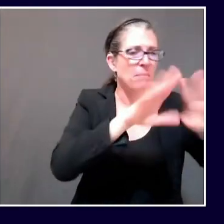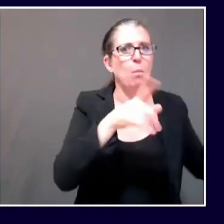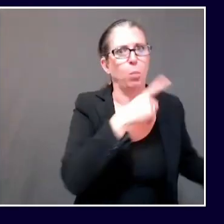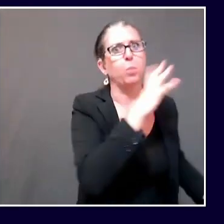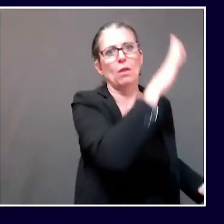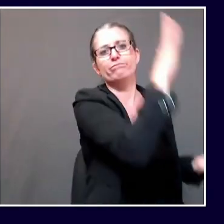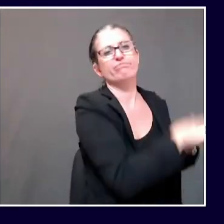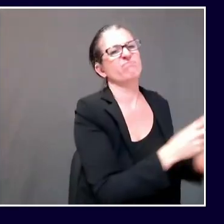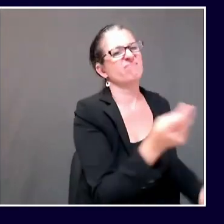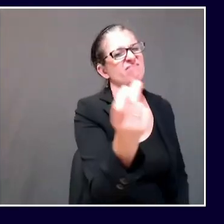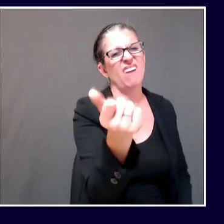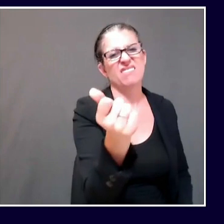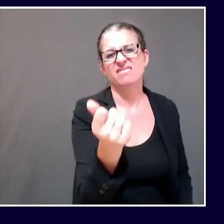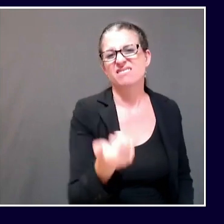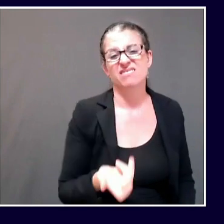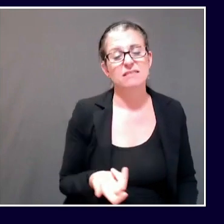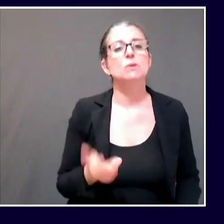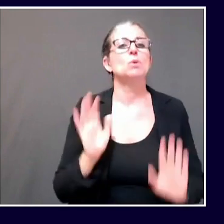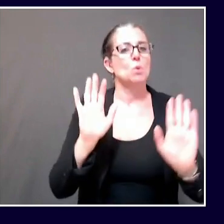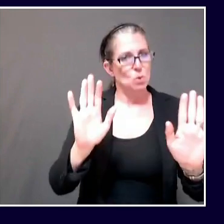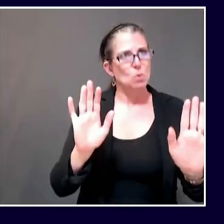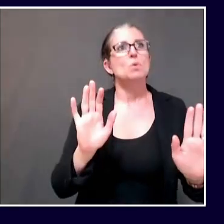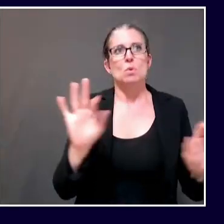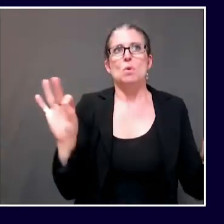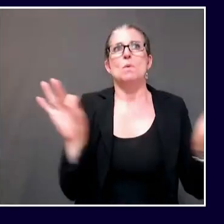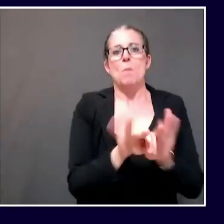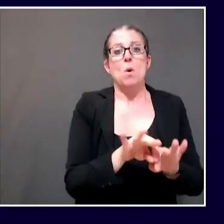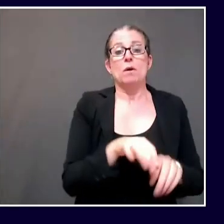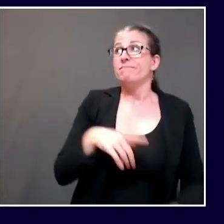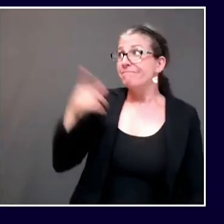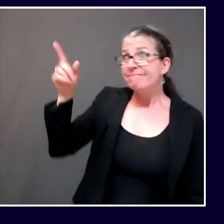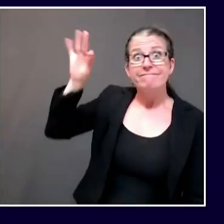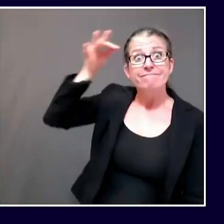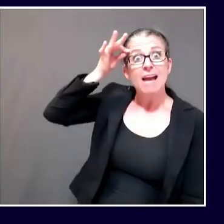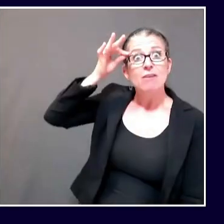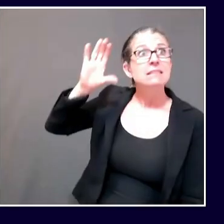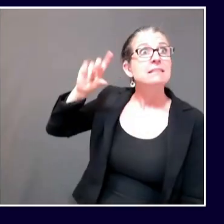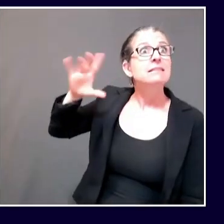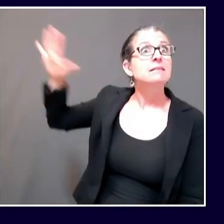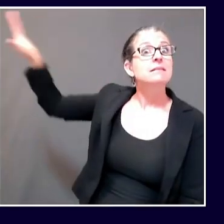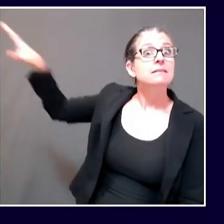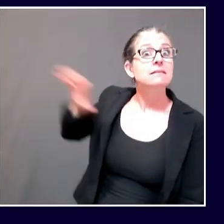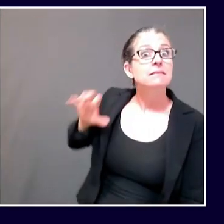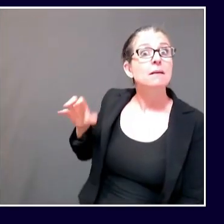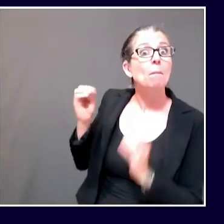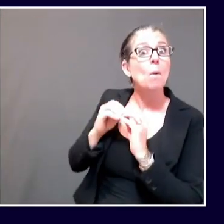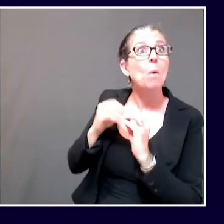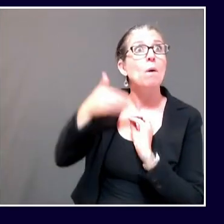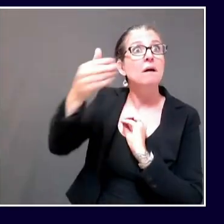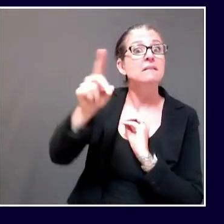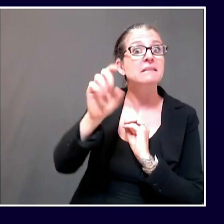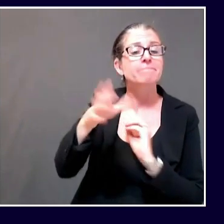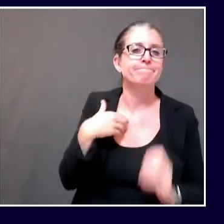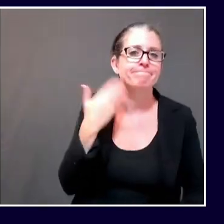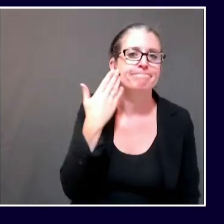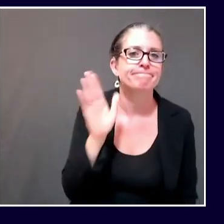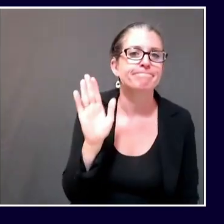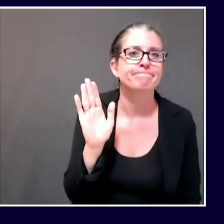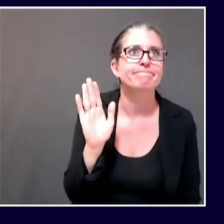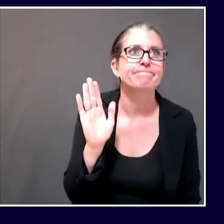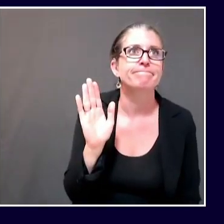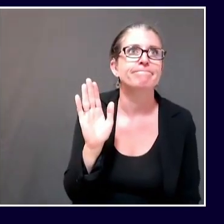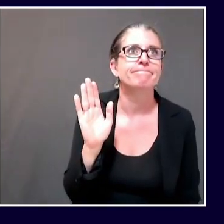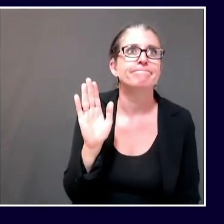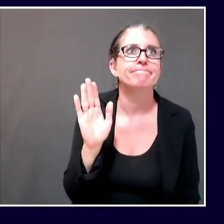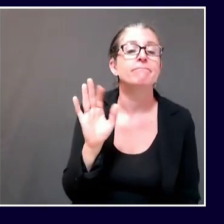next distribution. I'm not sure about that. We continue to receive distributions from FEMA and the